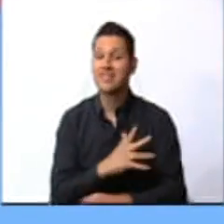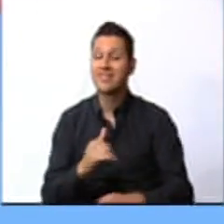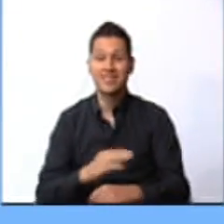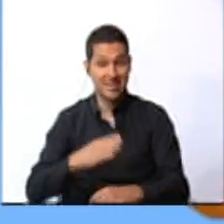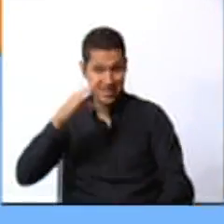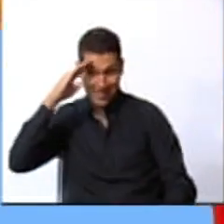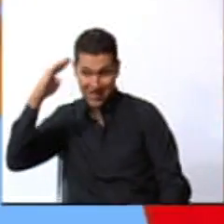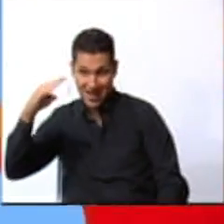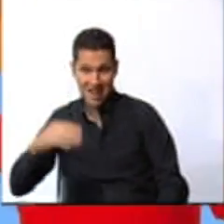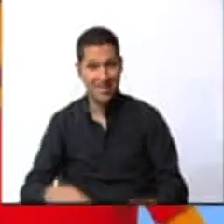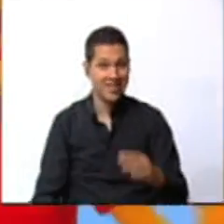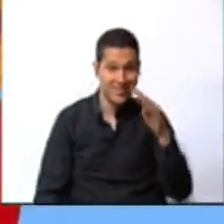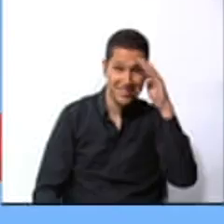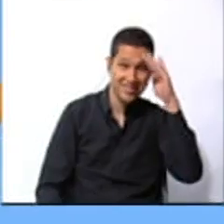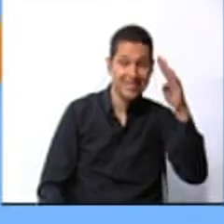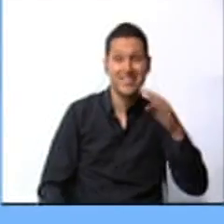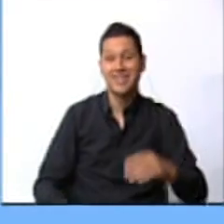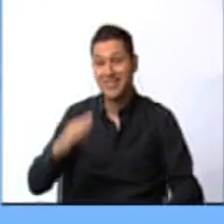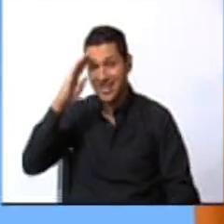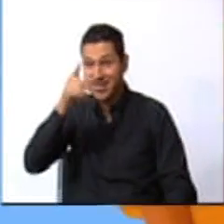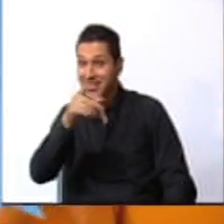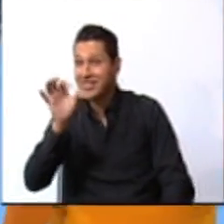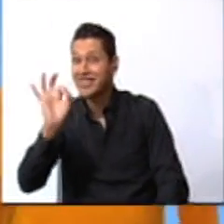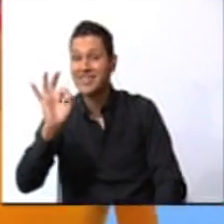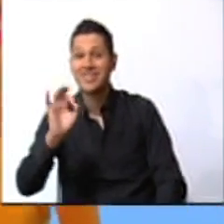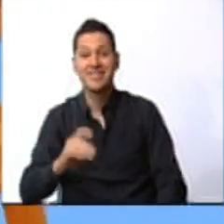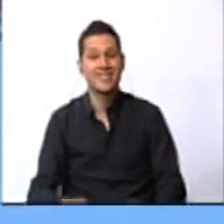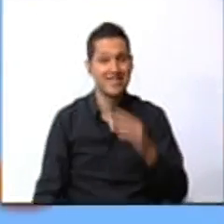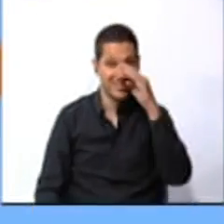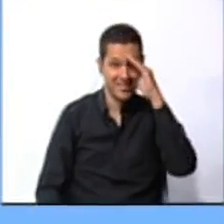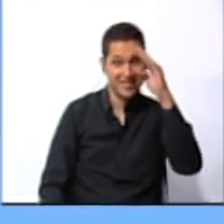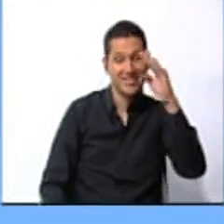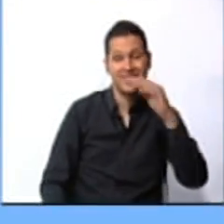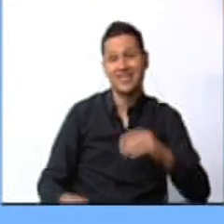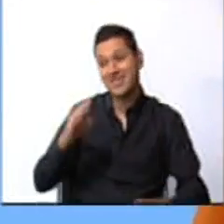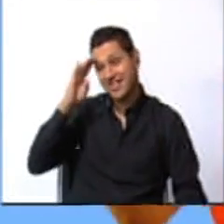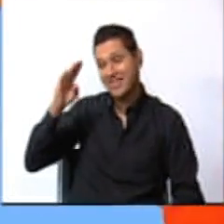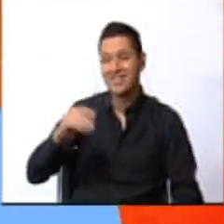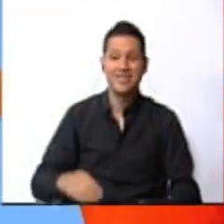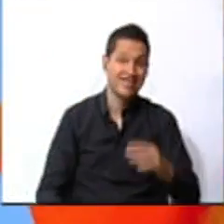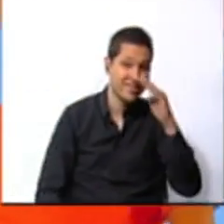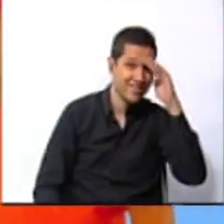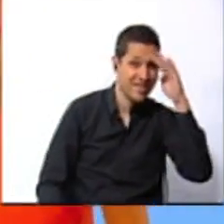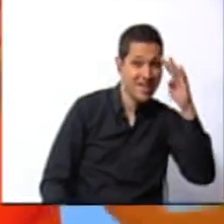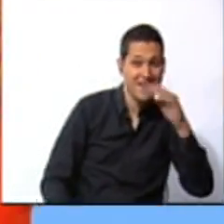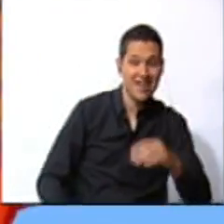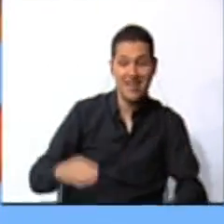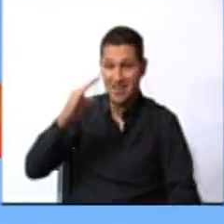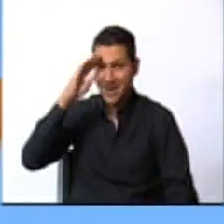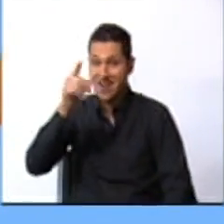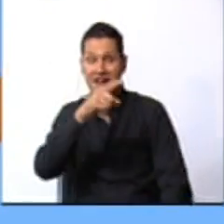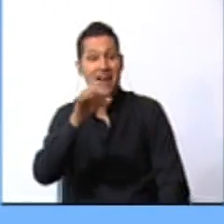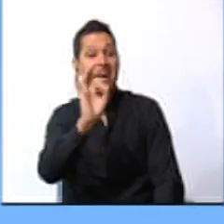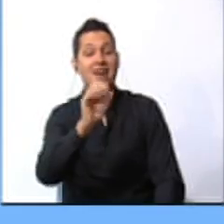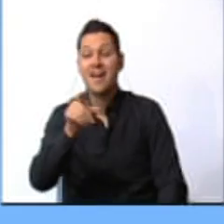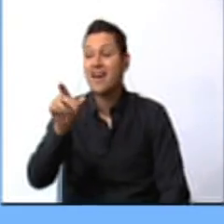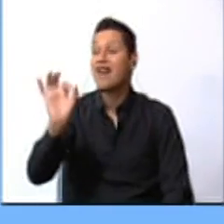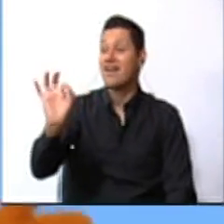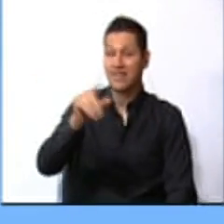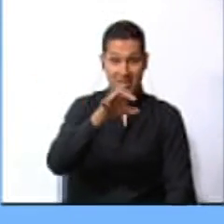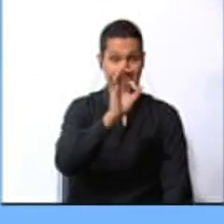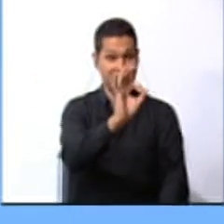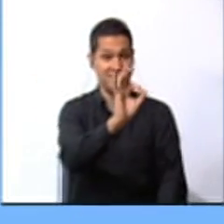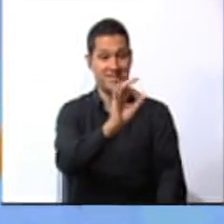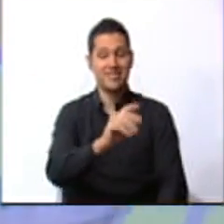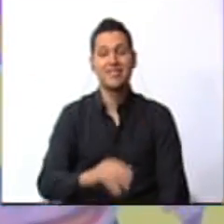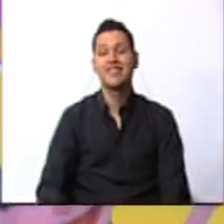Hello, hello, hello, how are you? Hello, hello, hello, how